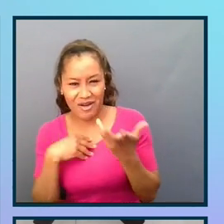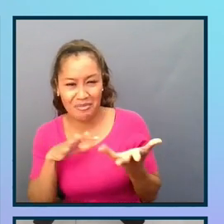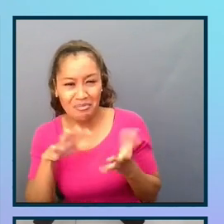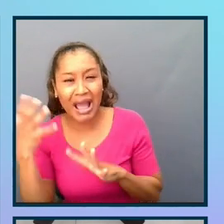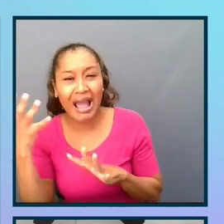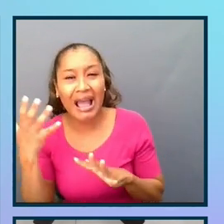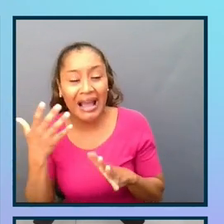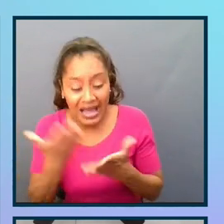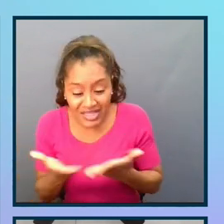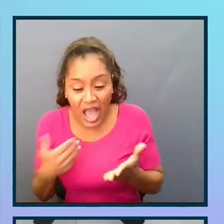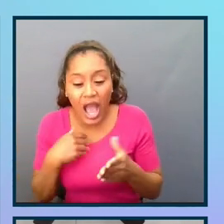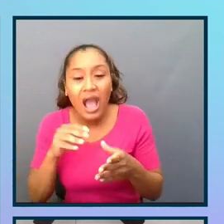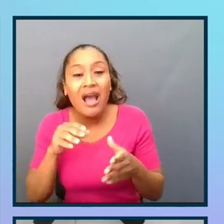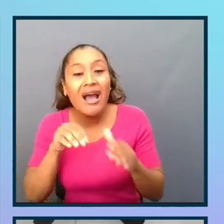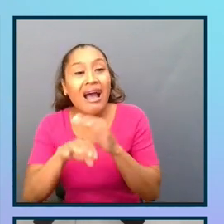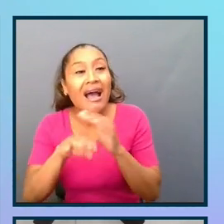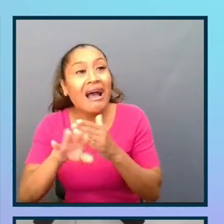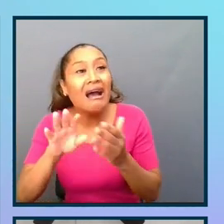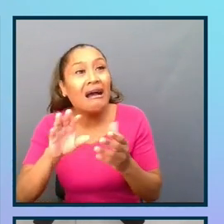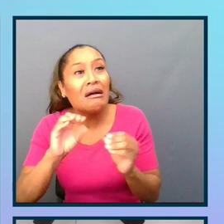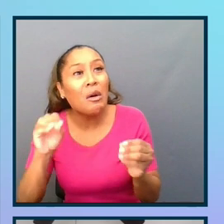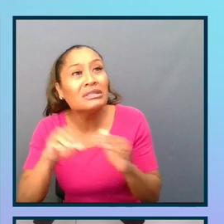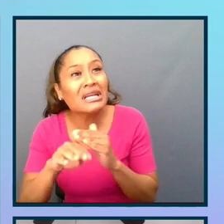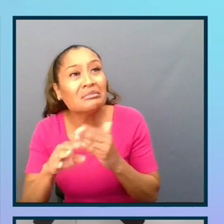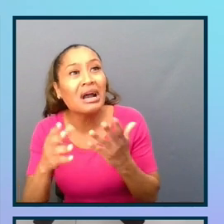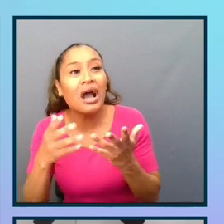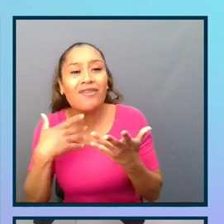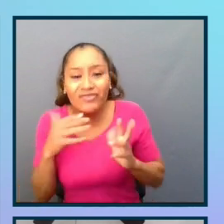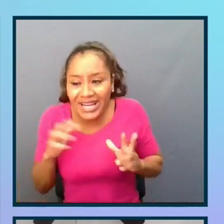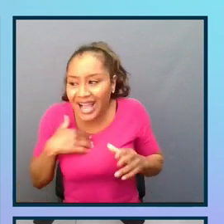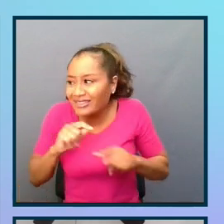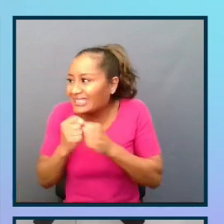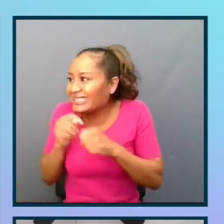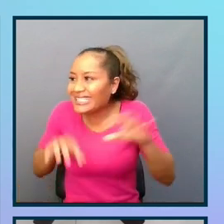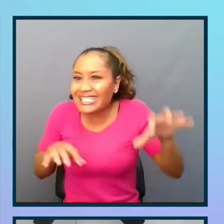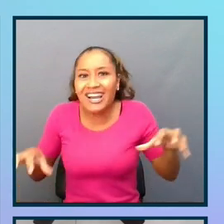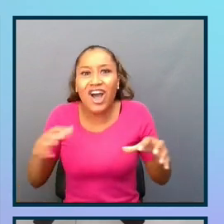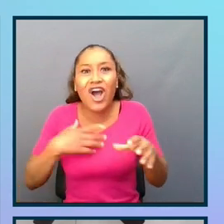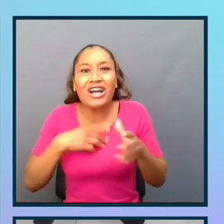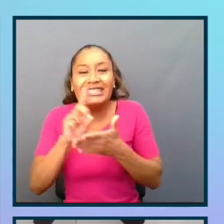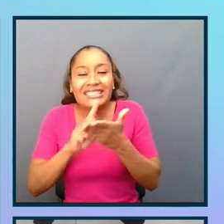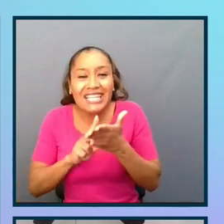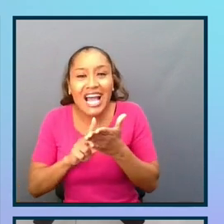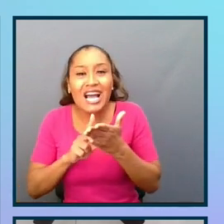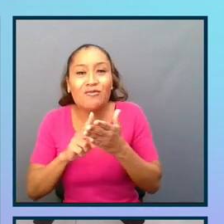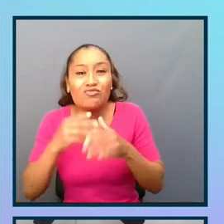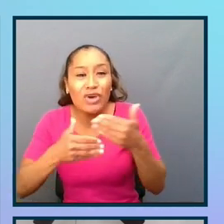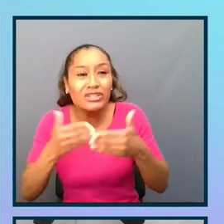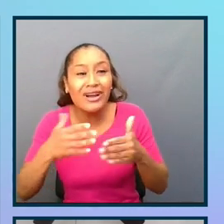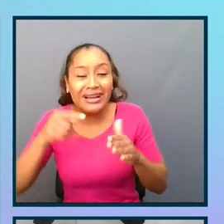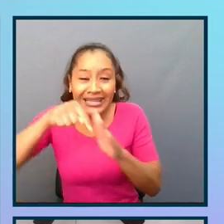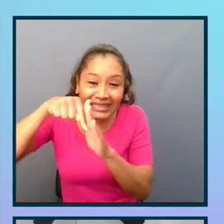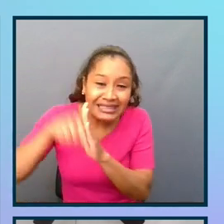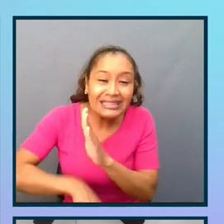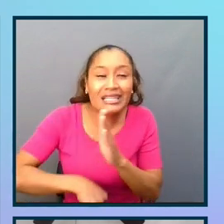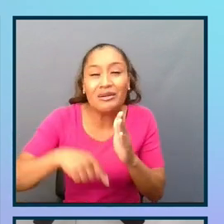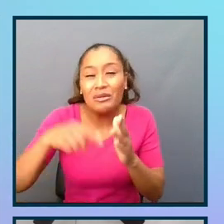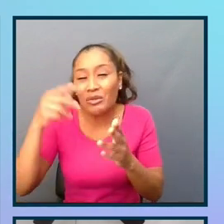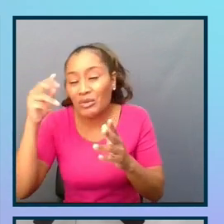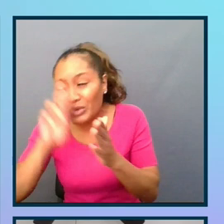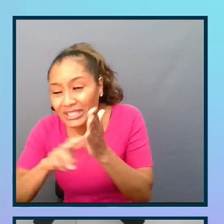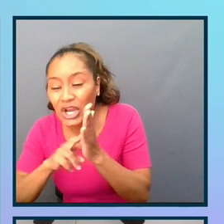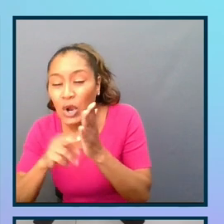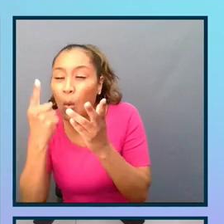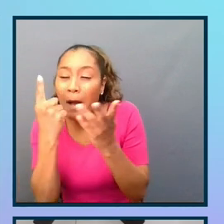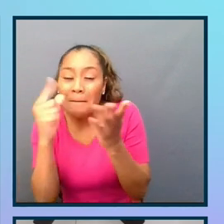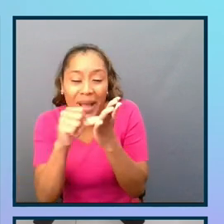inaccessible components whilst having our well-resourced team, our refined design system process, our in-depth, well-researched one-pagers,